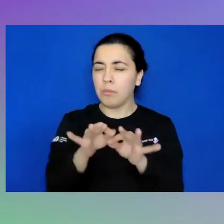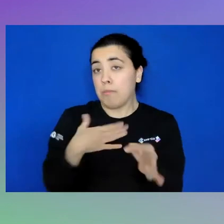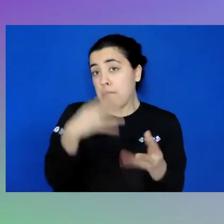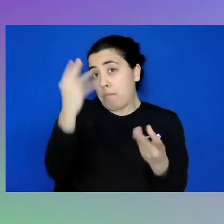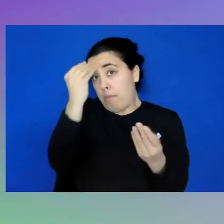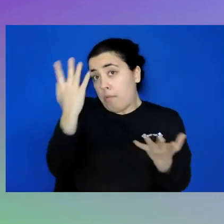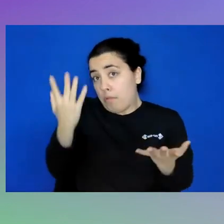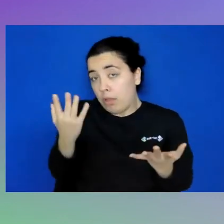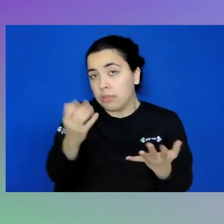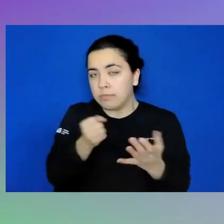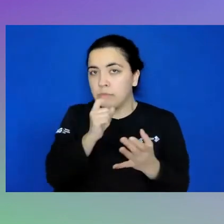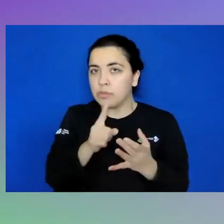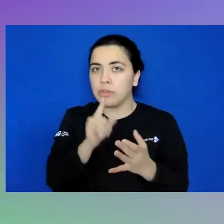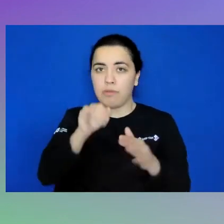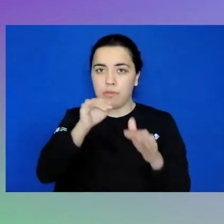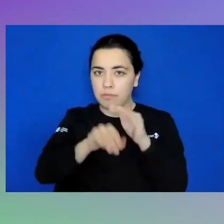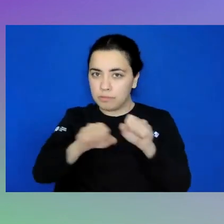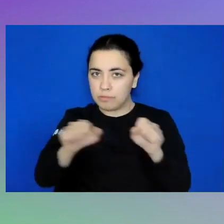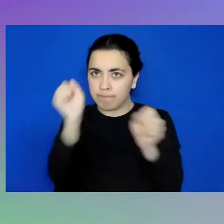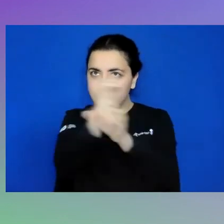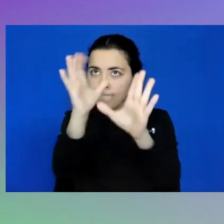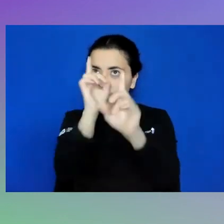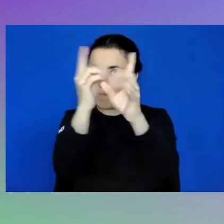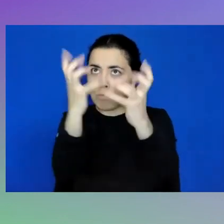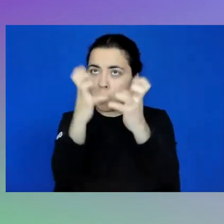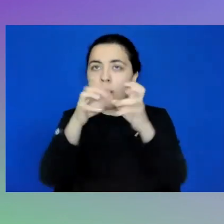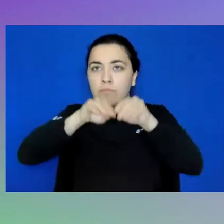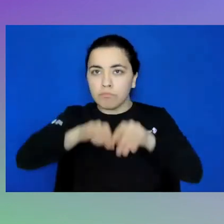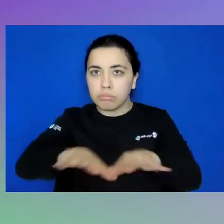accessibility mission, vision, and practice across.